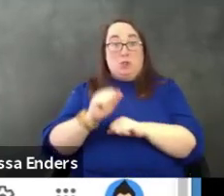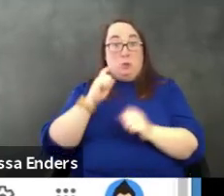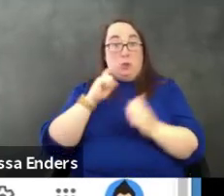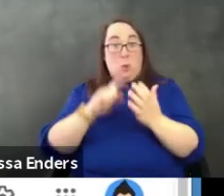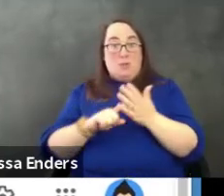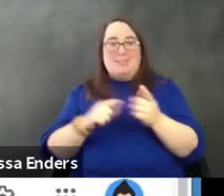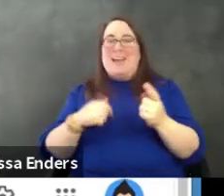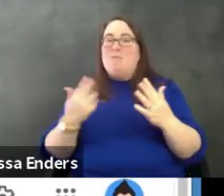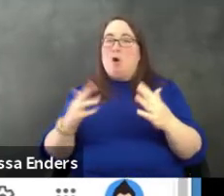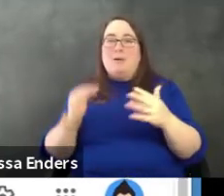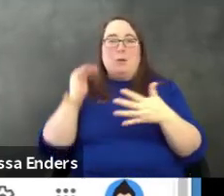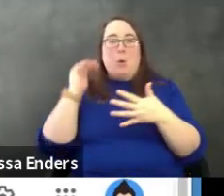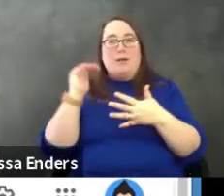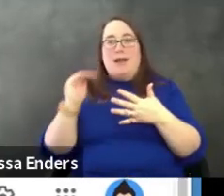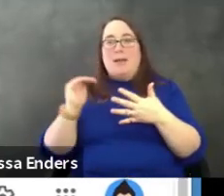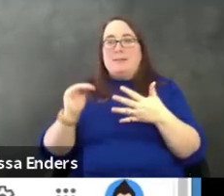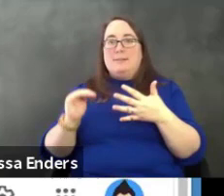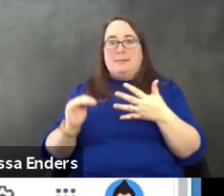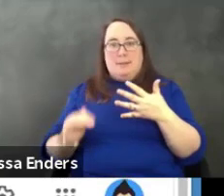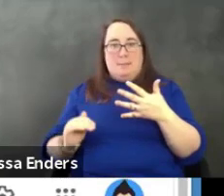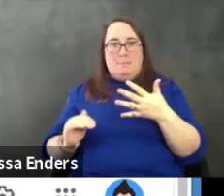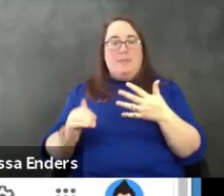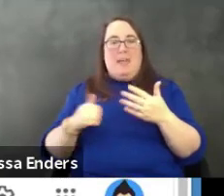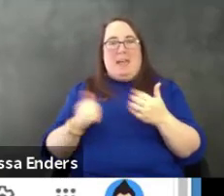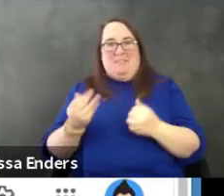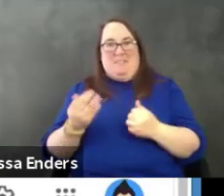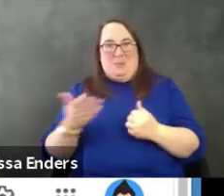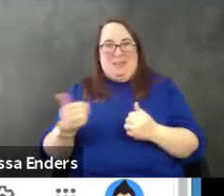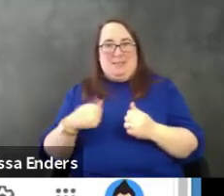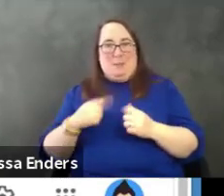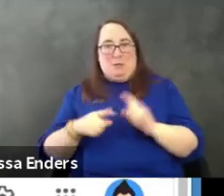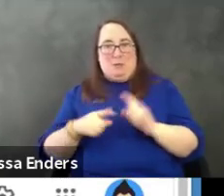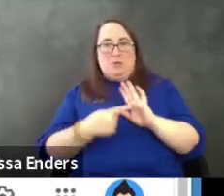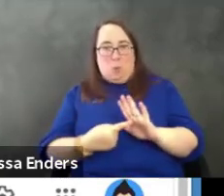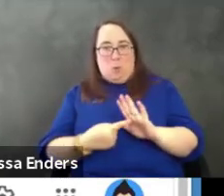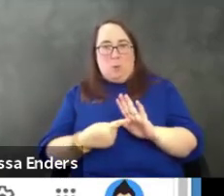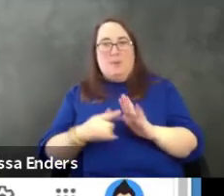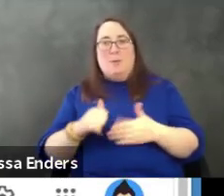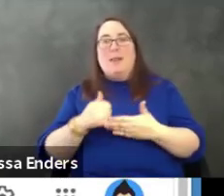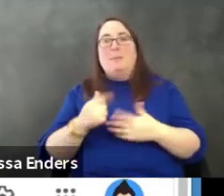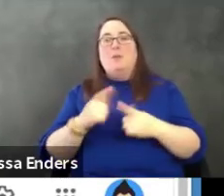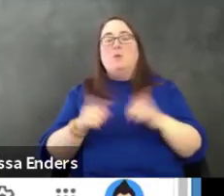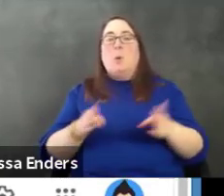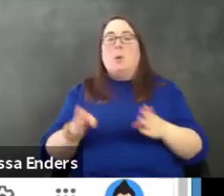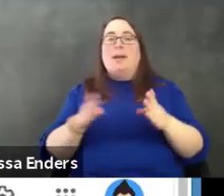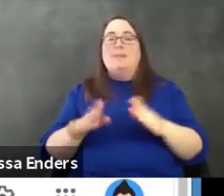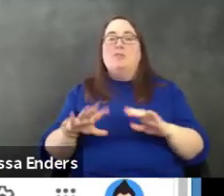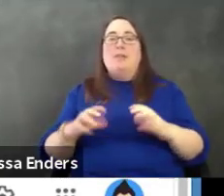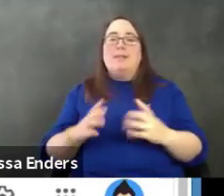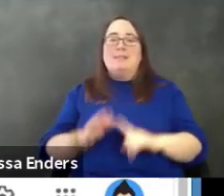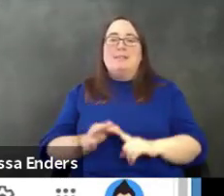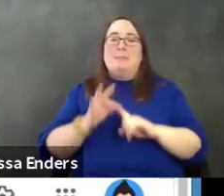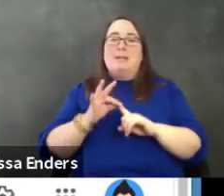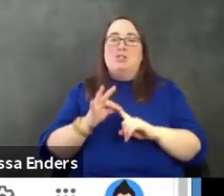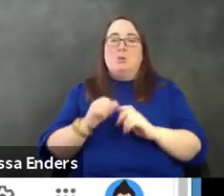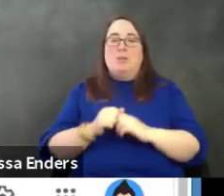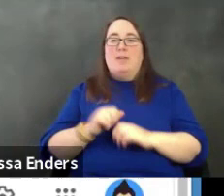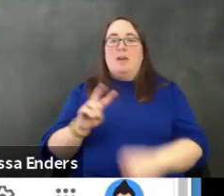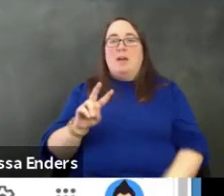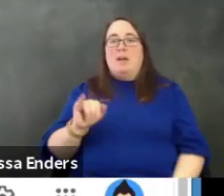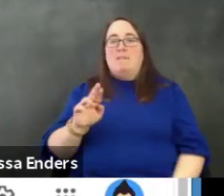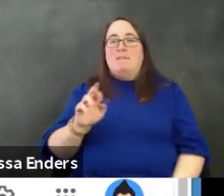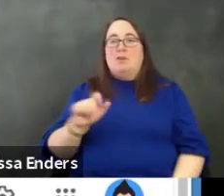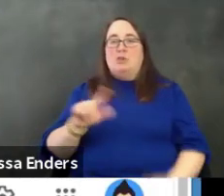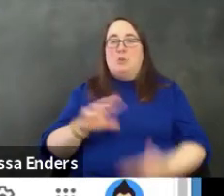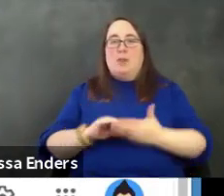already organized my class, and I've got a couple of things I want to point out that I think will help you organize your classes, especially with this virtual learning time that we're working